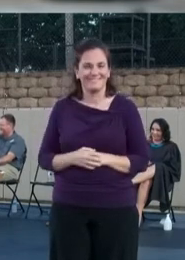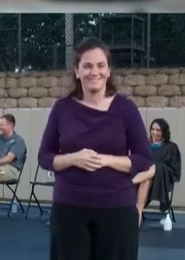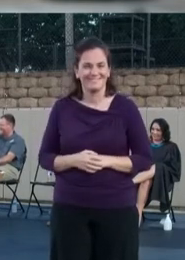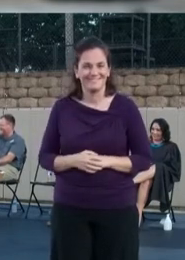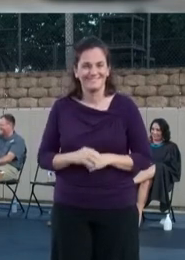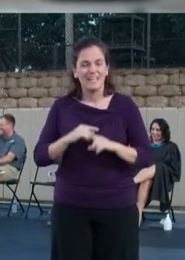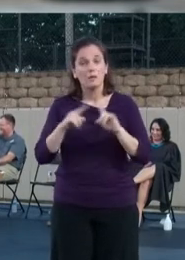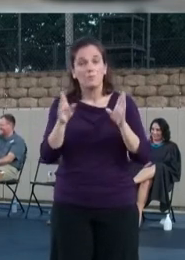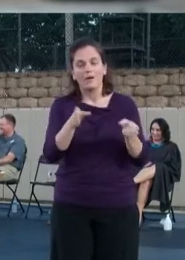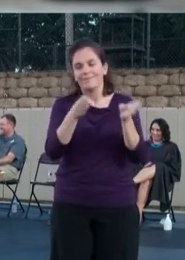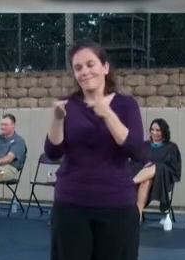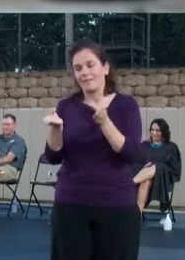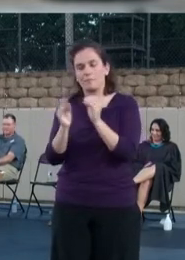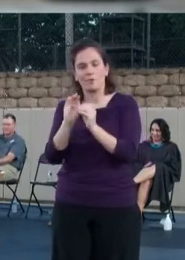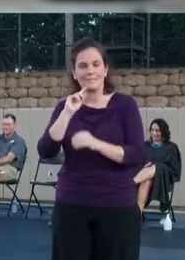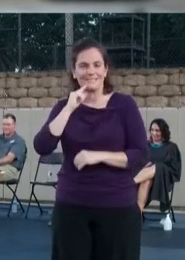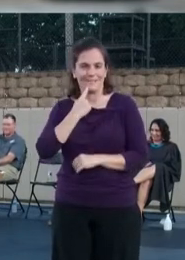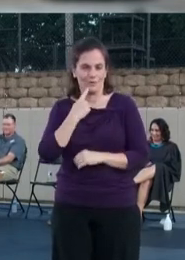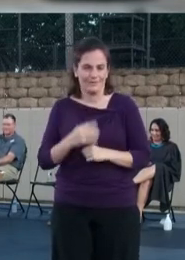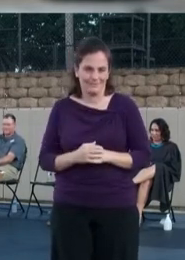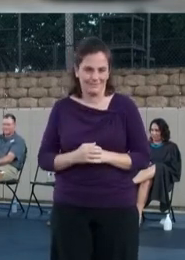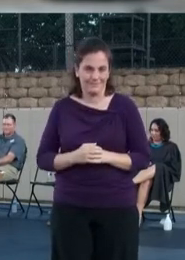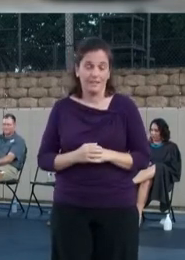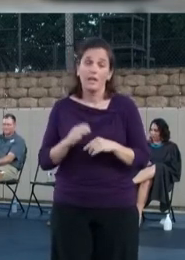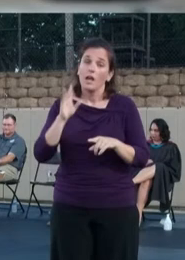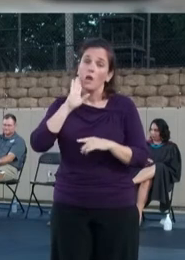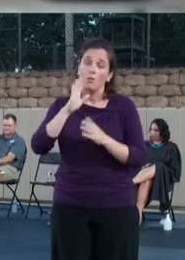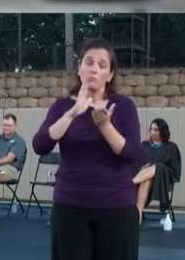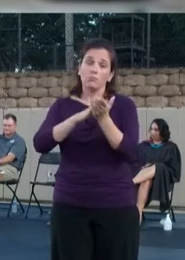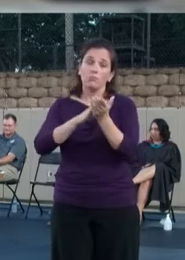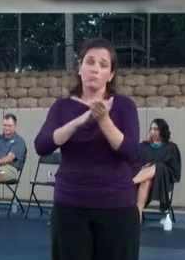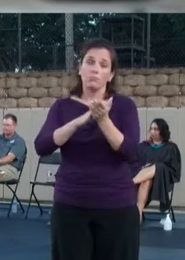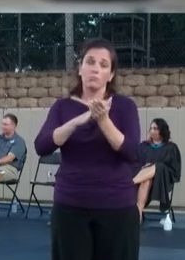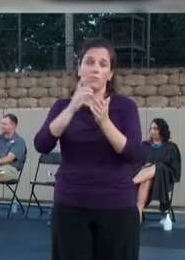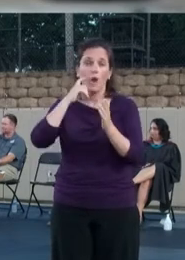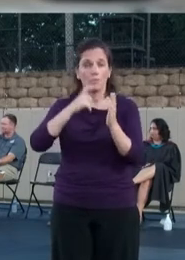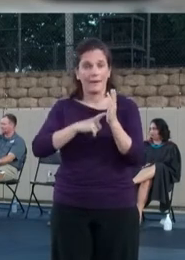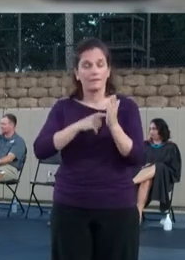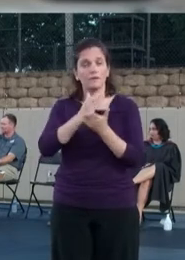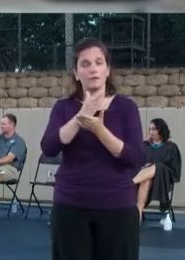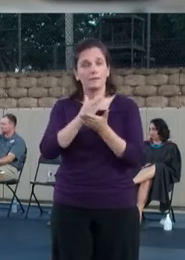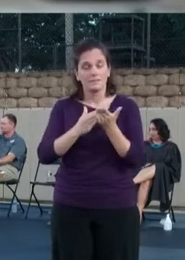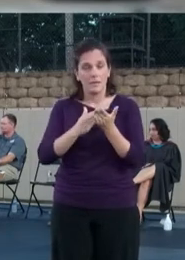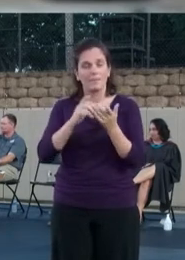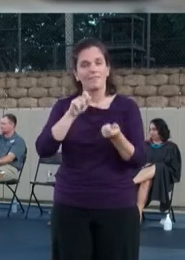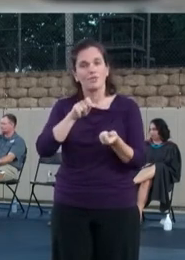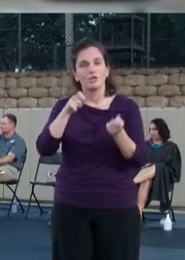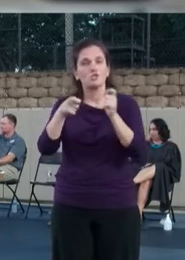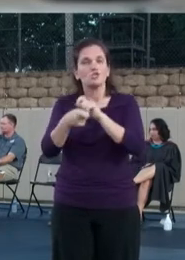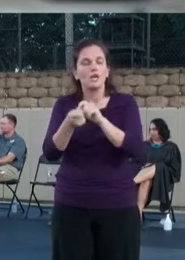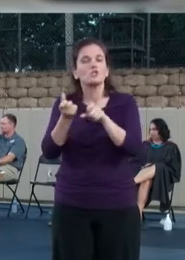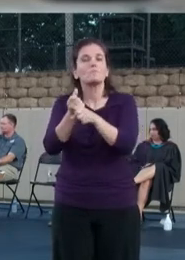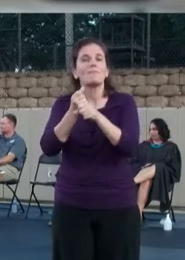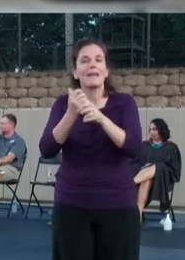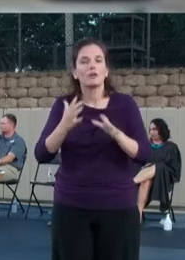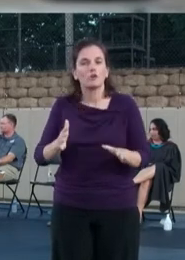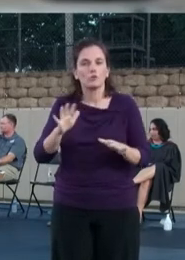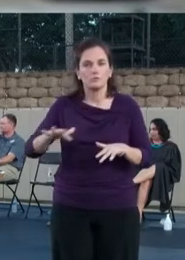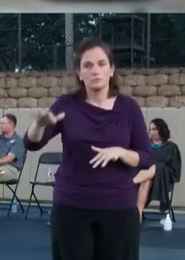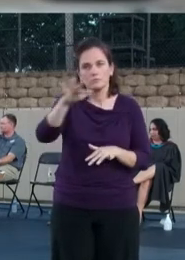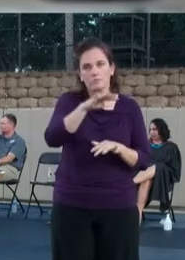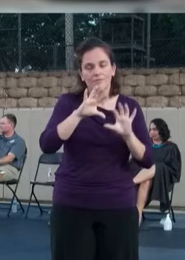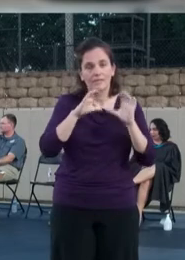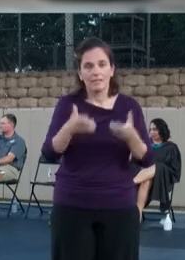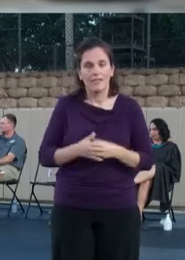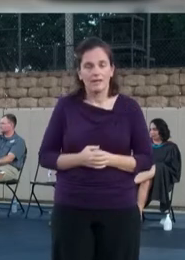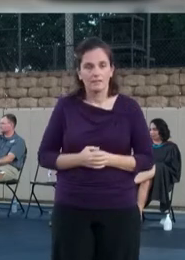more serious note, I'd like to applaud and recognize some of the change makers in our class: